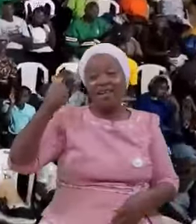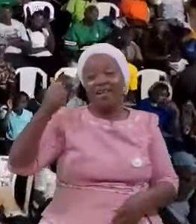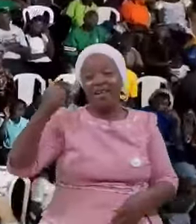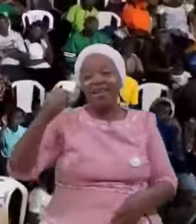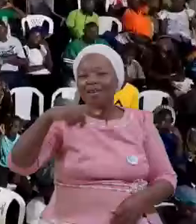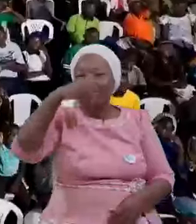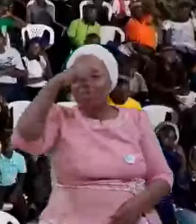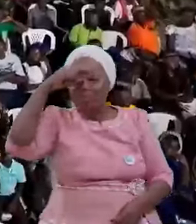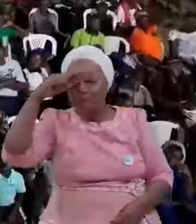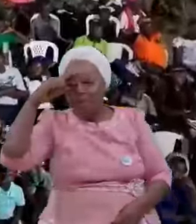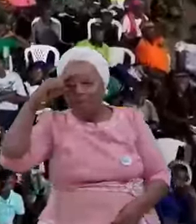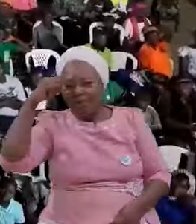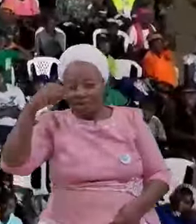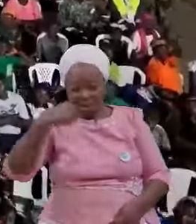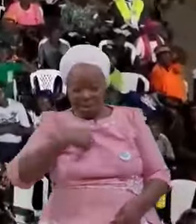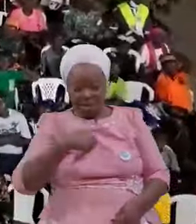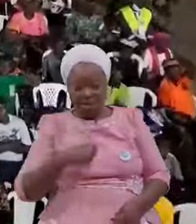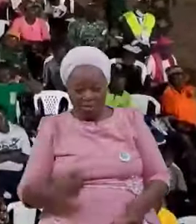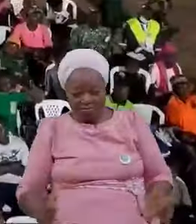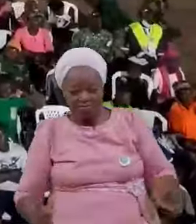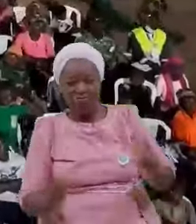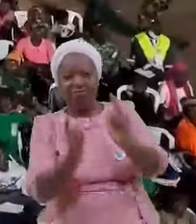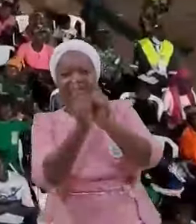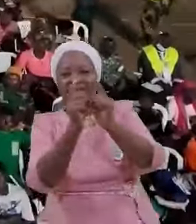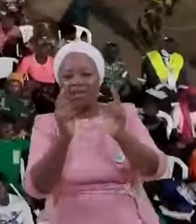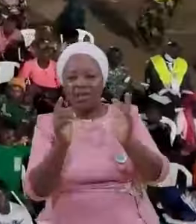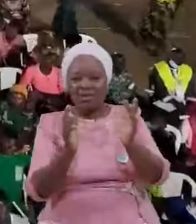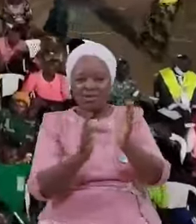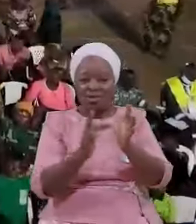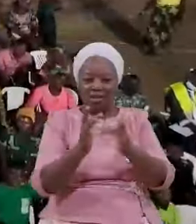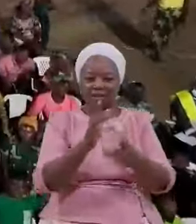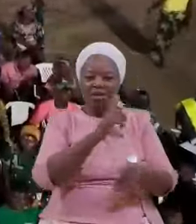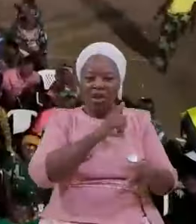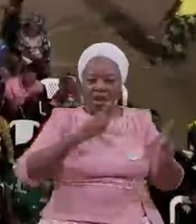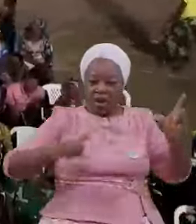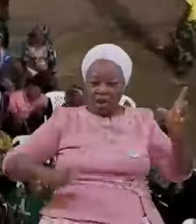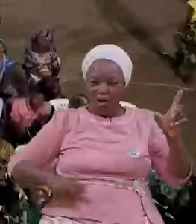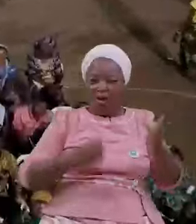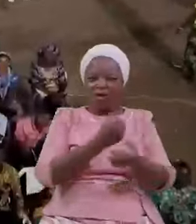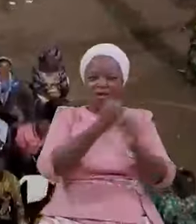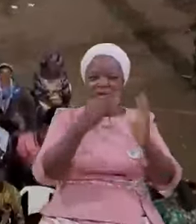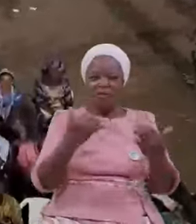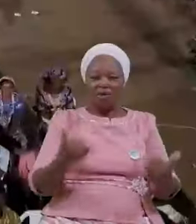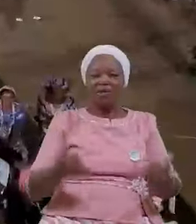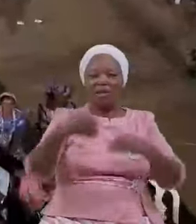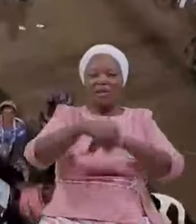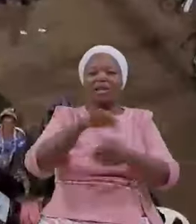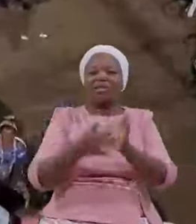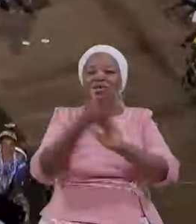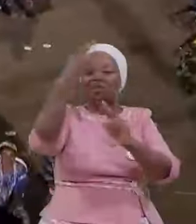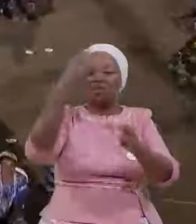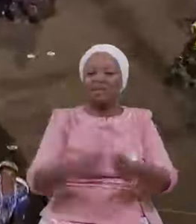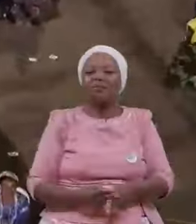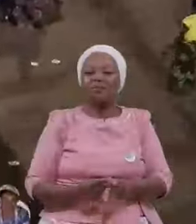because I encounter Jesus, Lord, Savior, tonight. Amen. Look at number